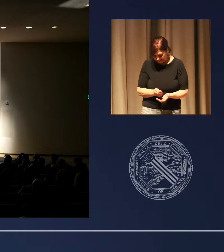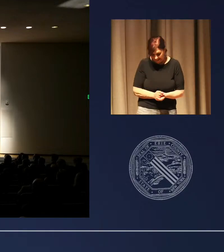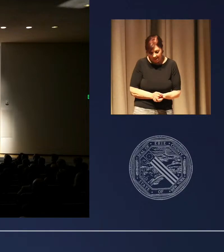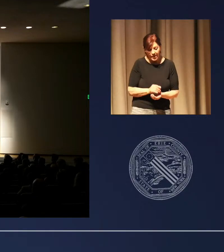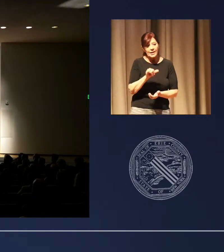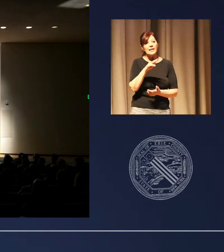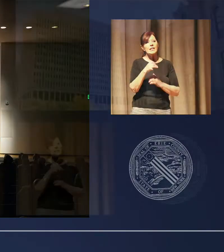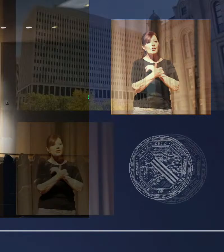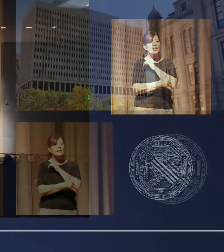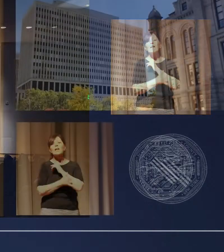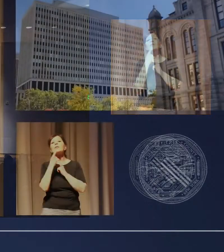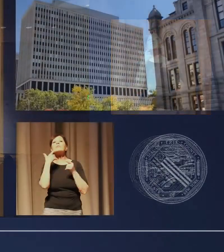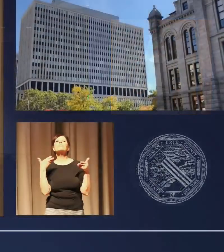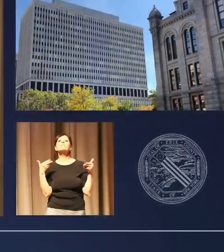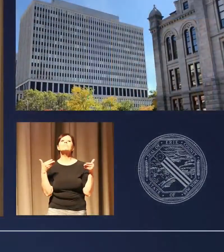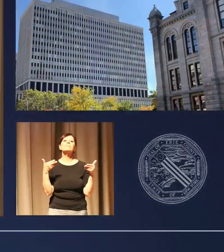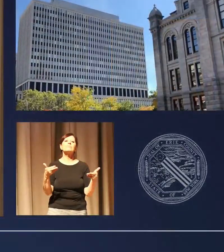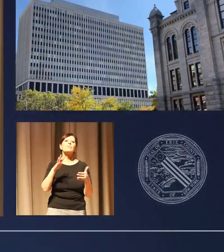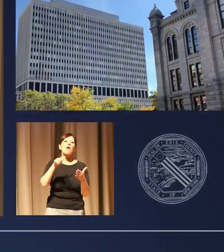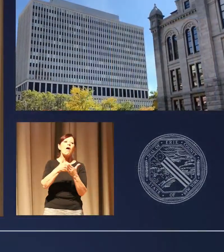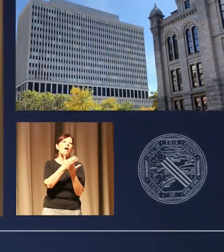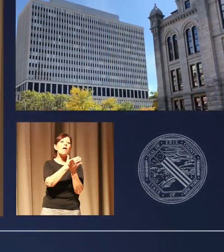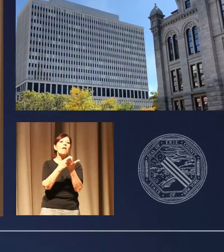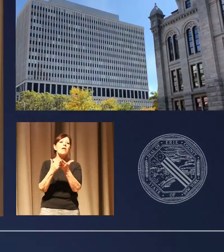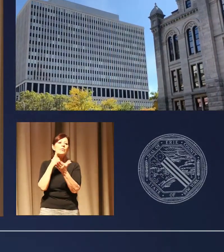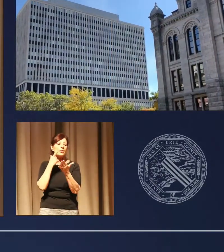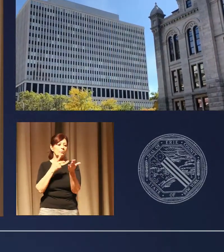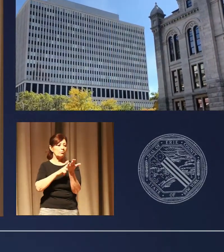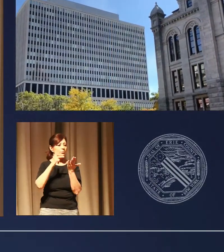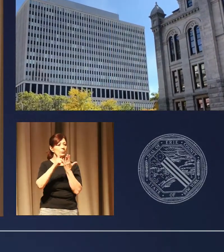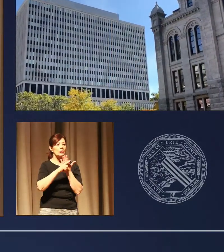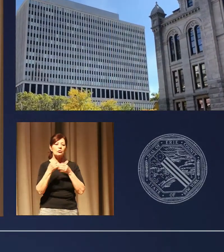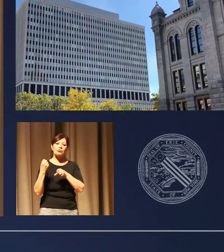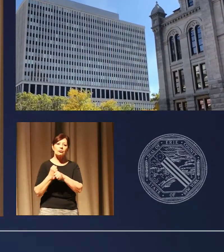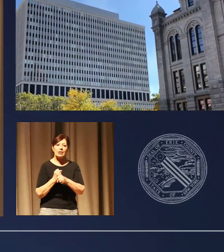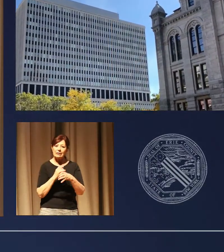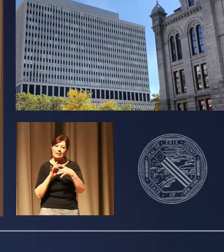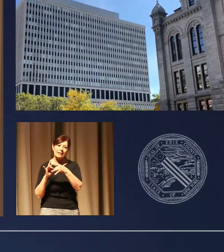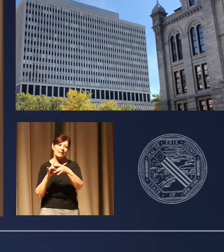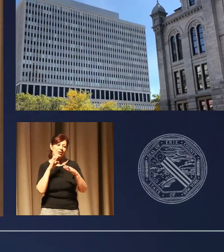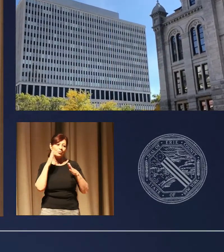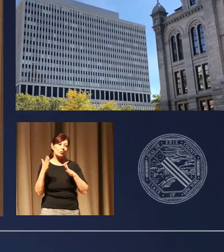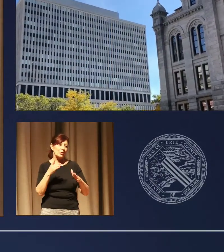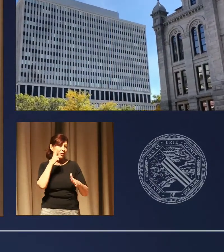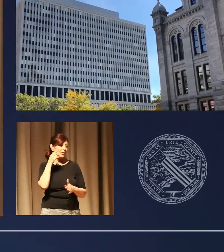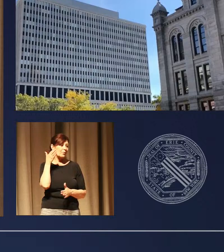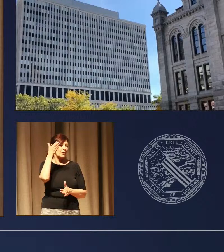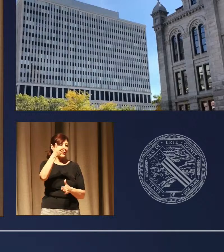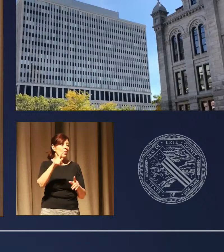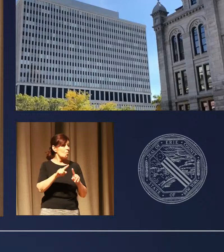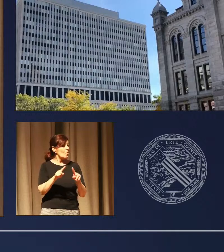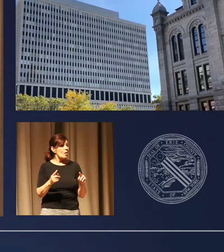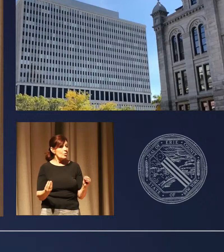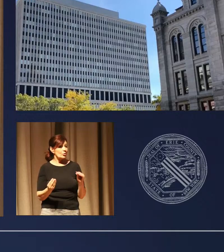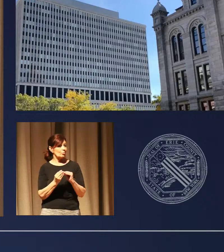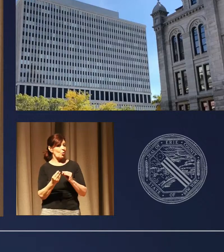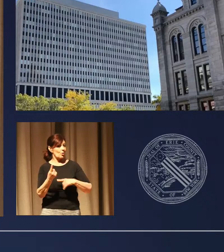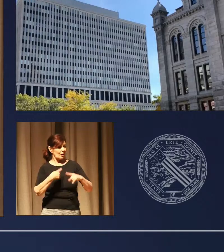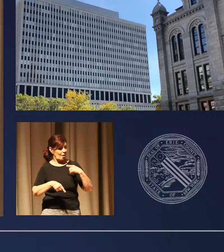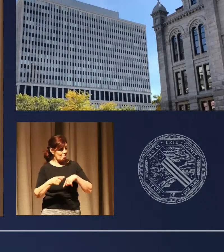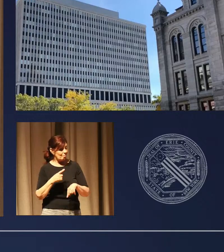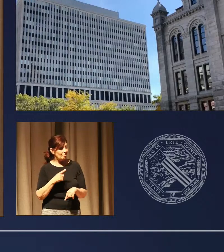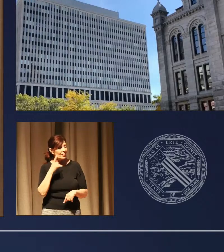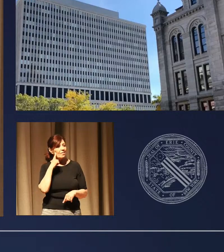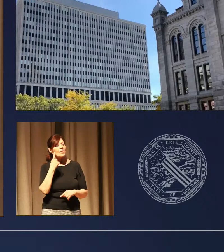Erie County is moving forward in all sectors with initiatives that will strengthen, connect, and prepare us for the future. But there's more to come.